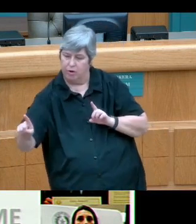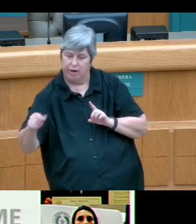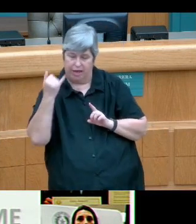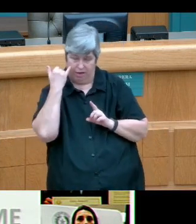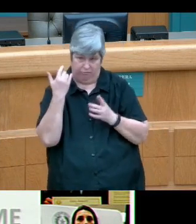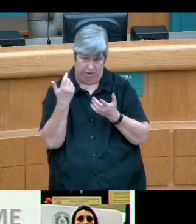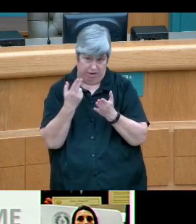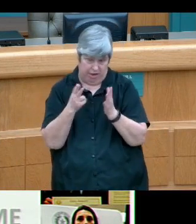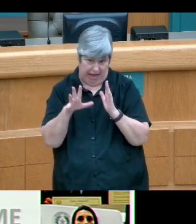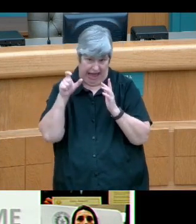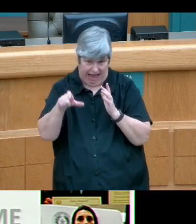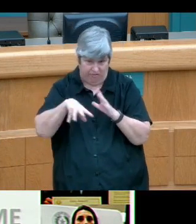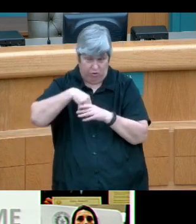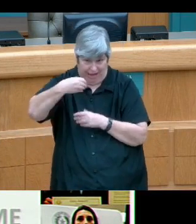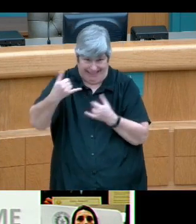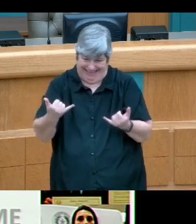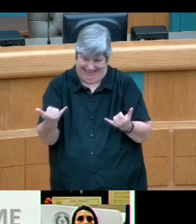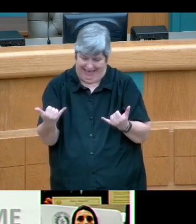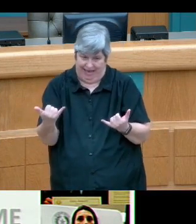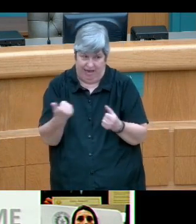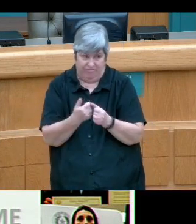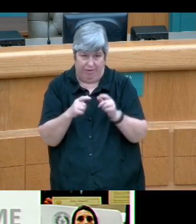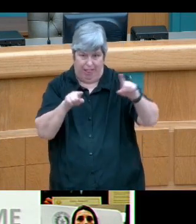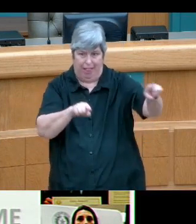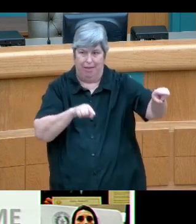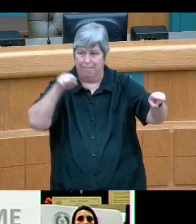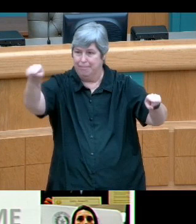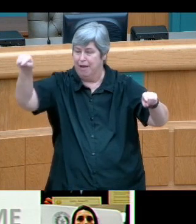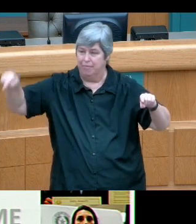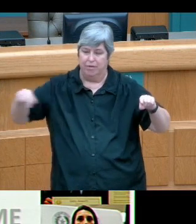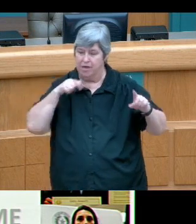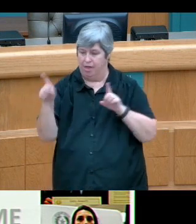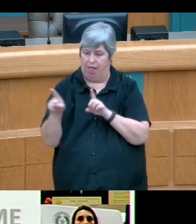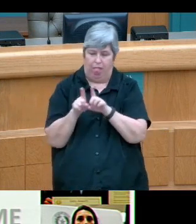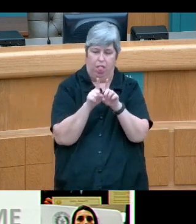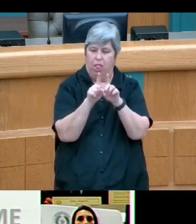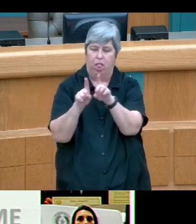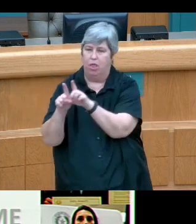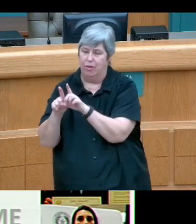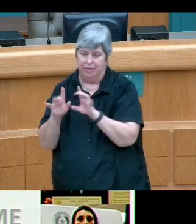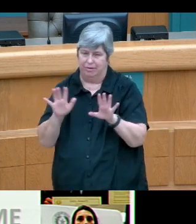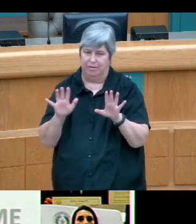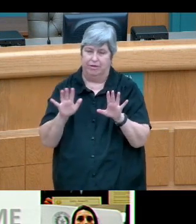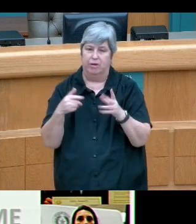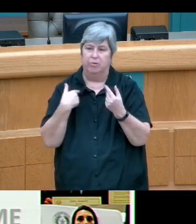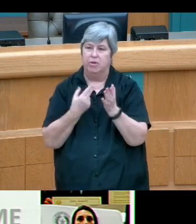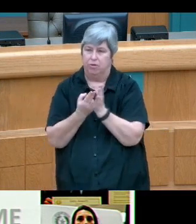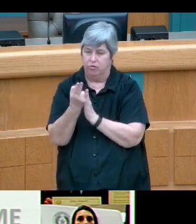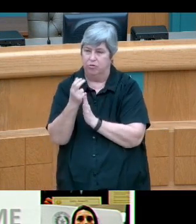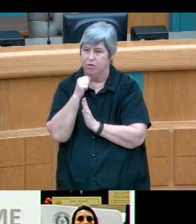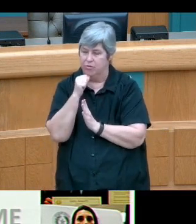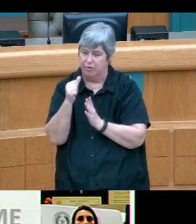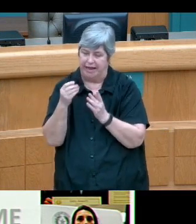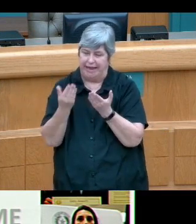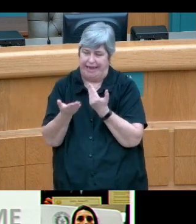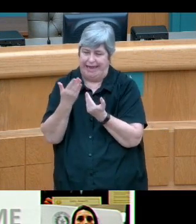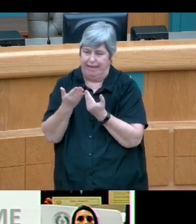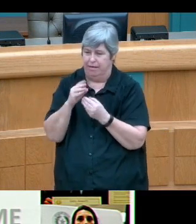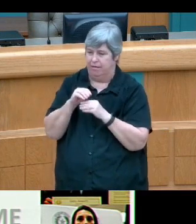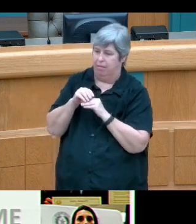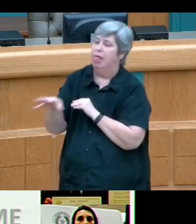go out into public, like we are today, everybody's well spaced out to ensure that we're not directly